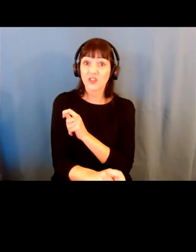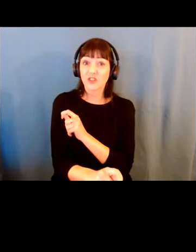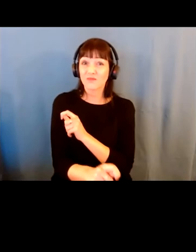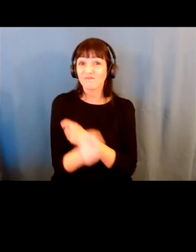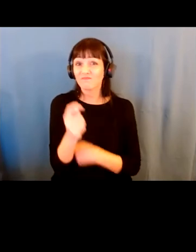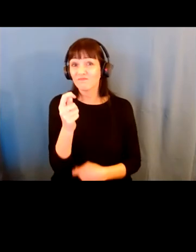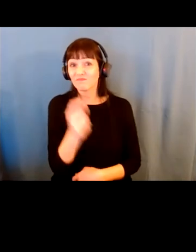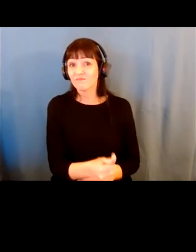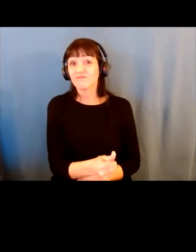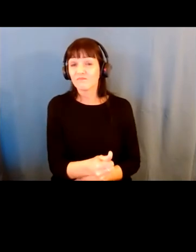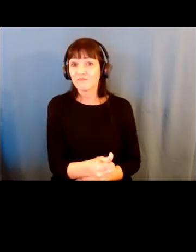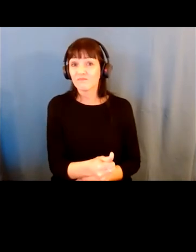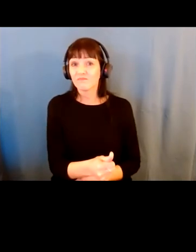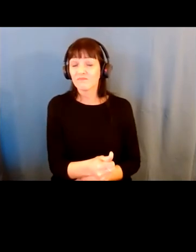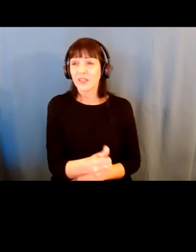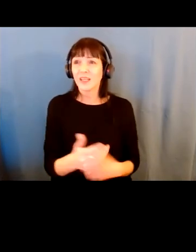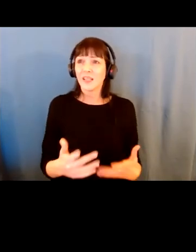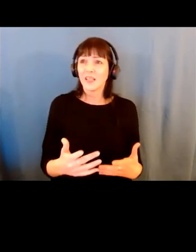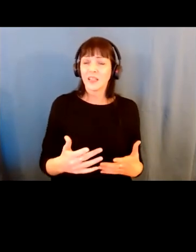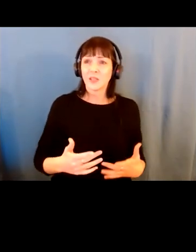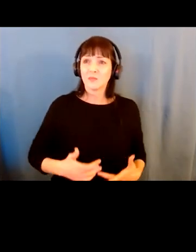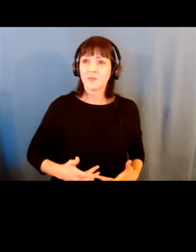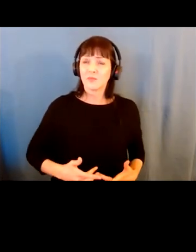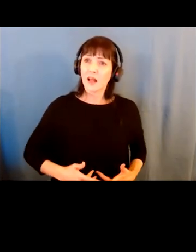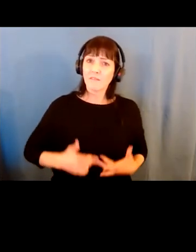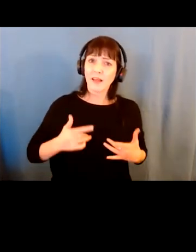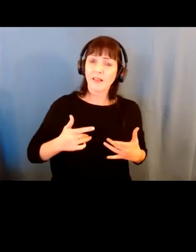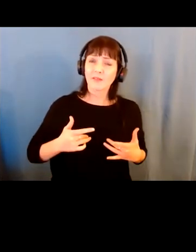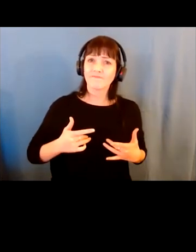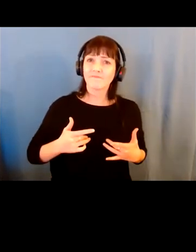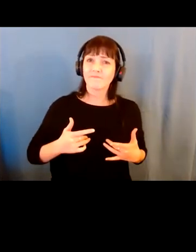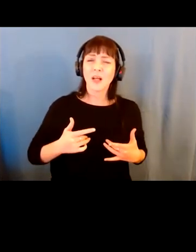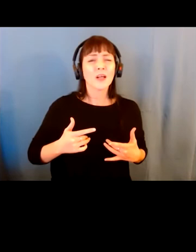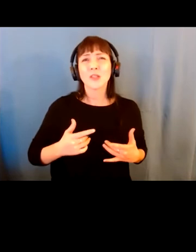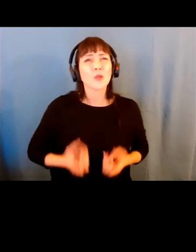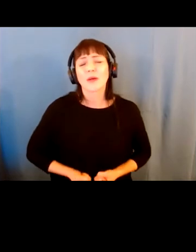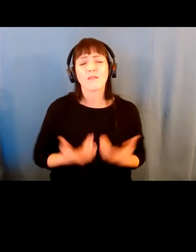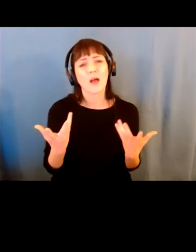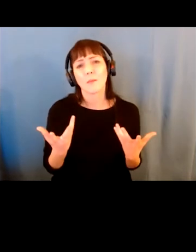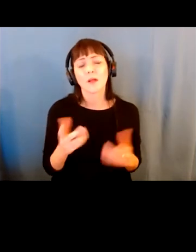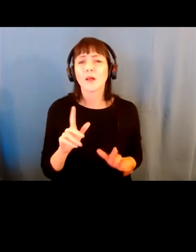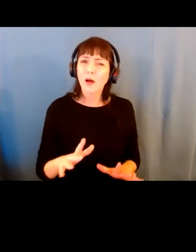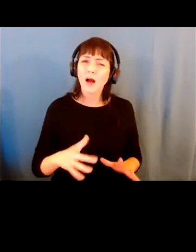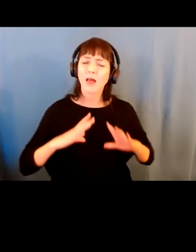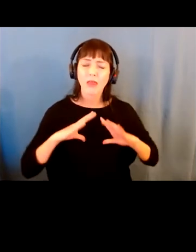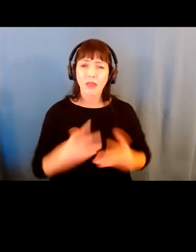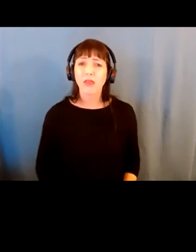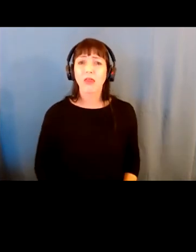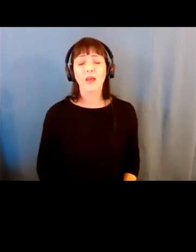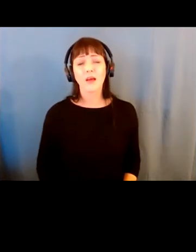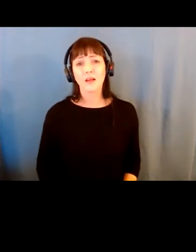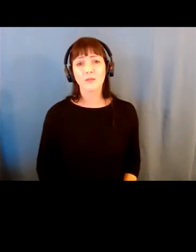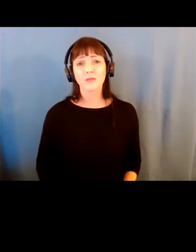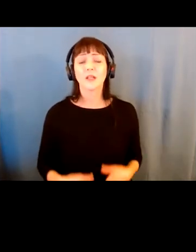feel you in the end, you just it's not that you give up, but that's absolutely exhausting, isn't